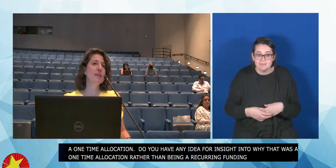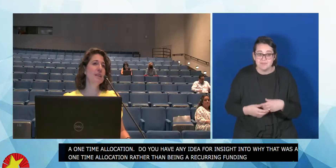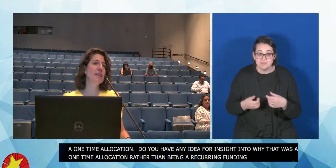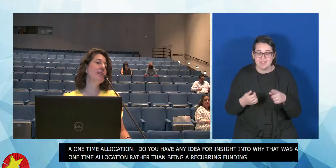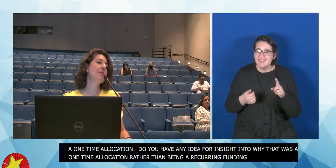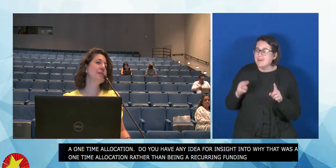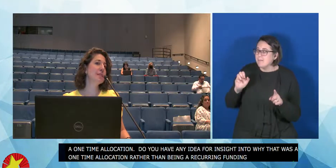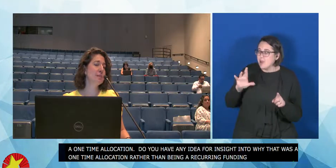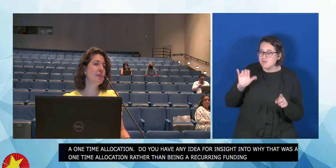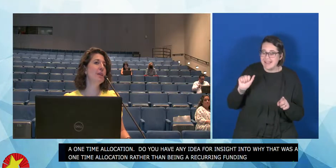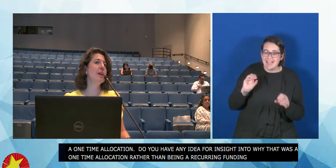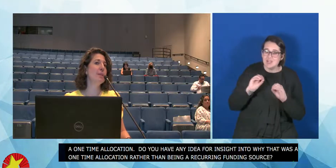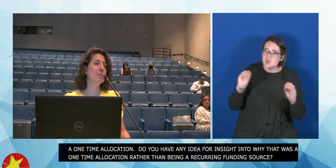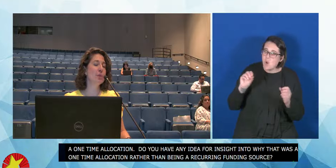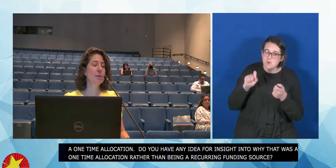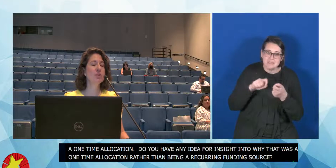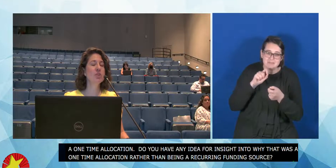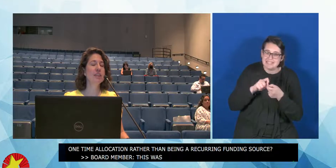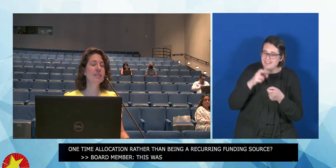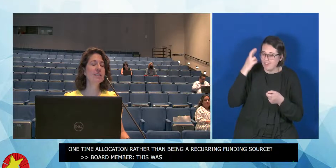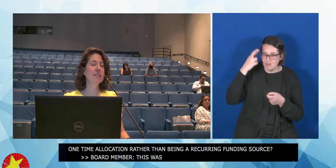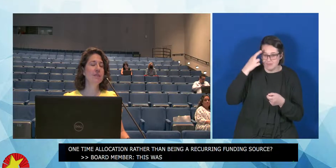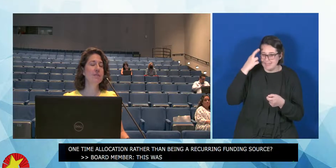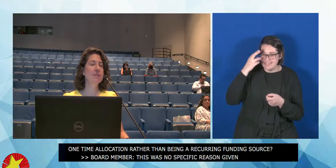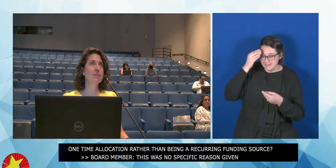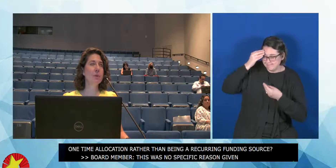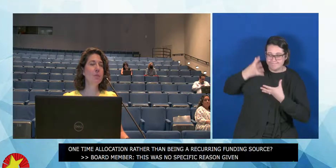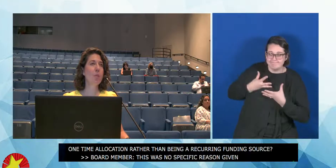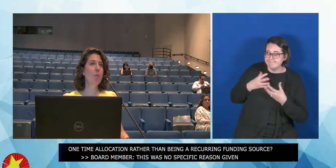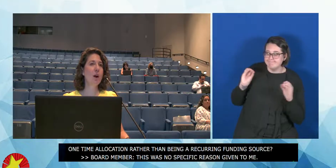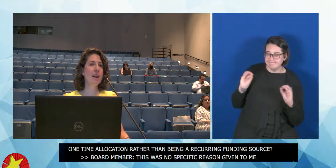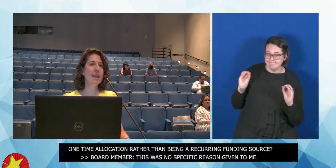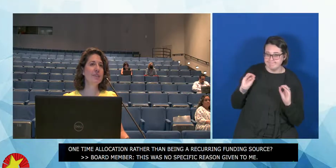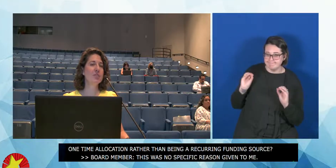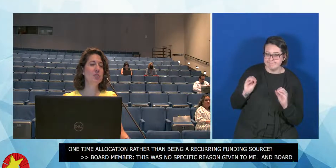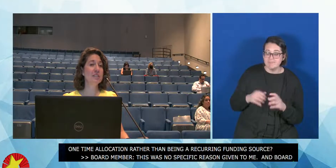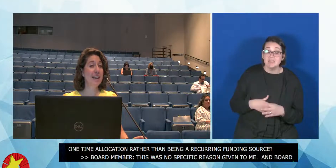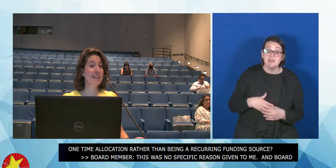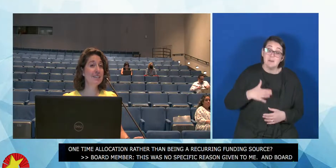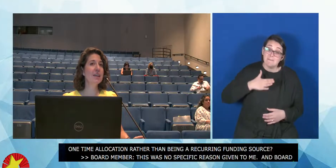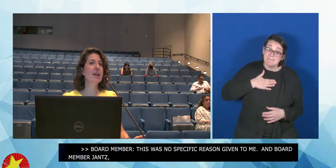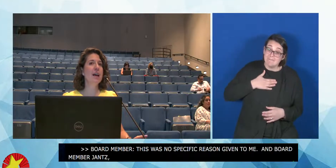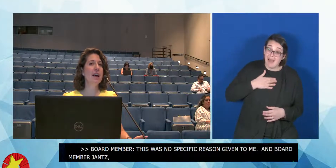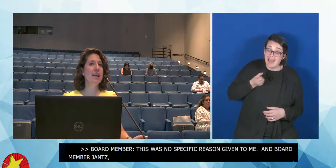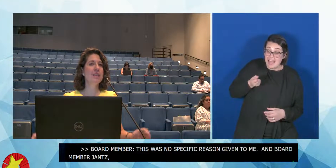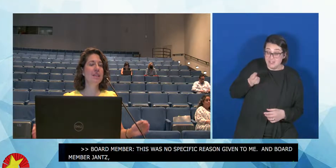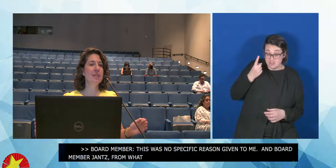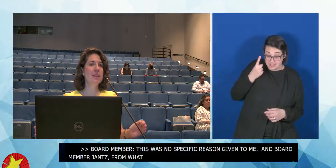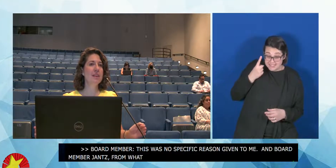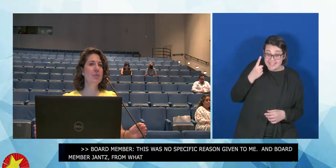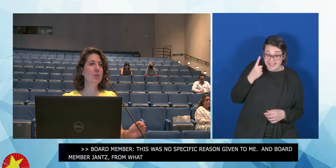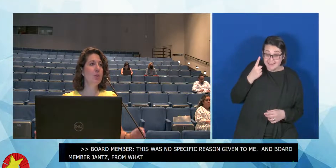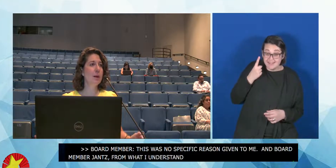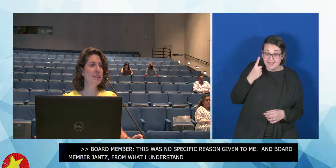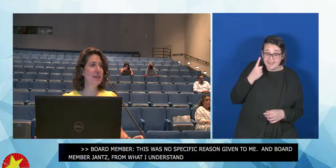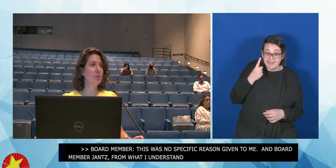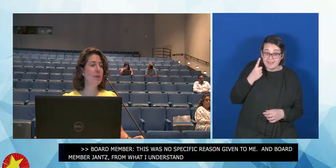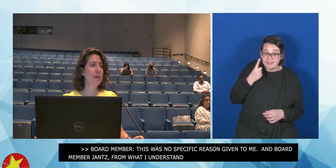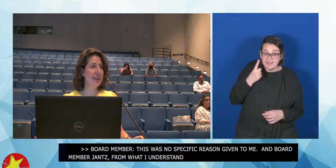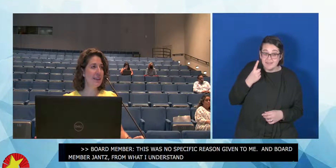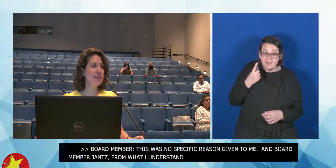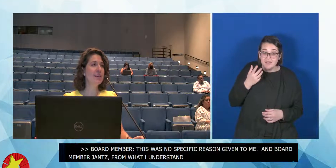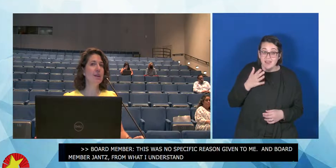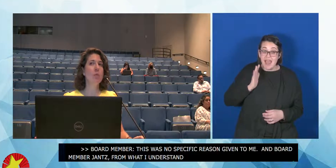specific reason given to me, Board Member Jantz. From what I understand, the request that